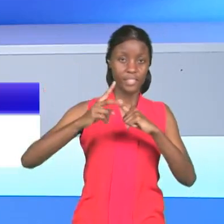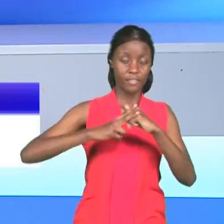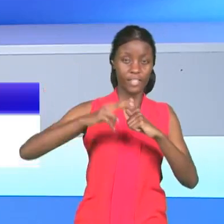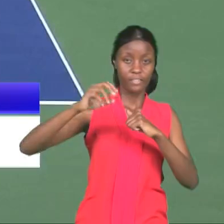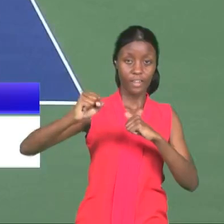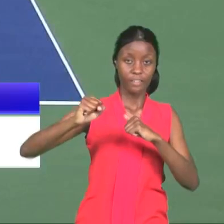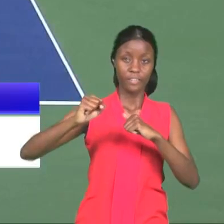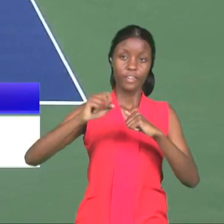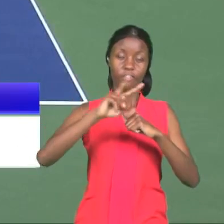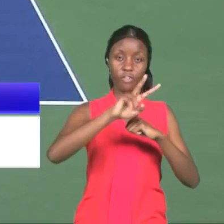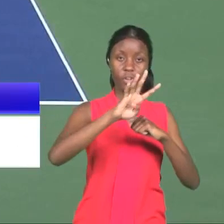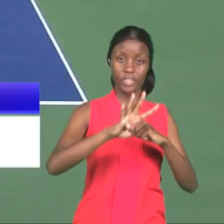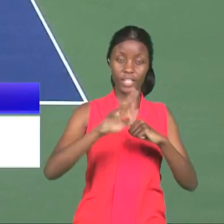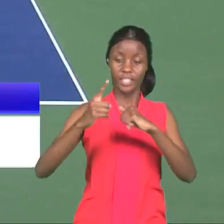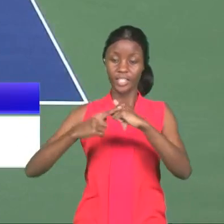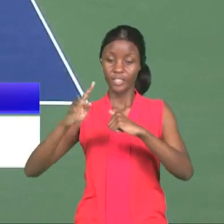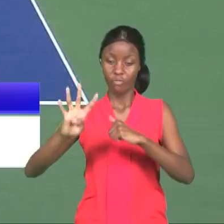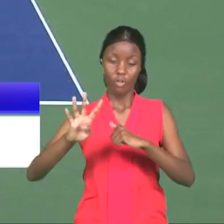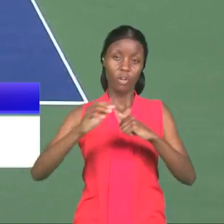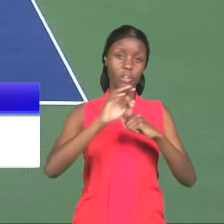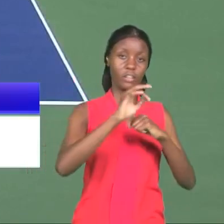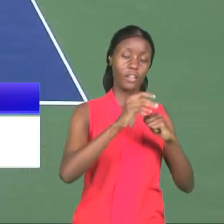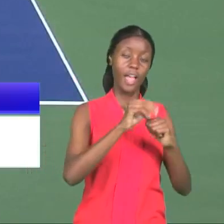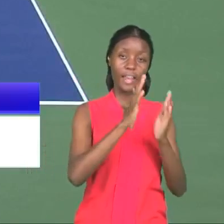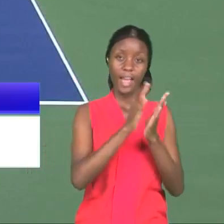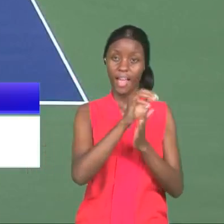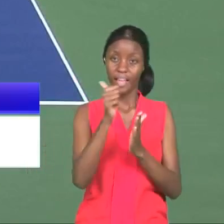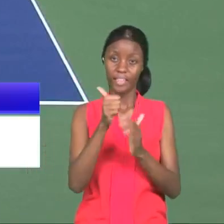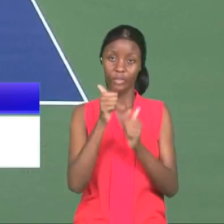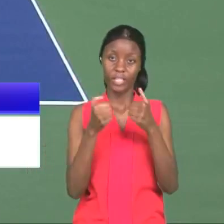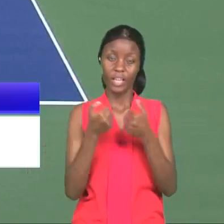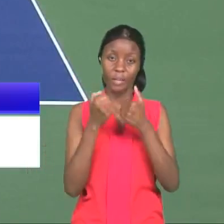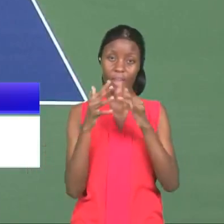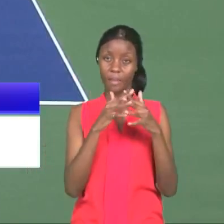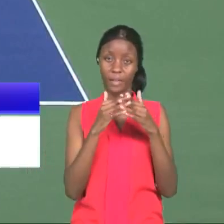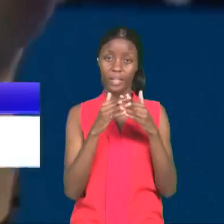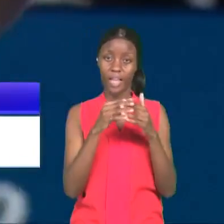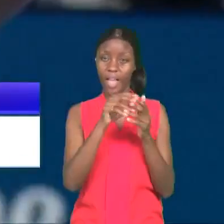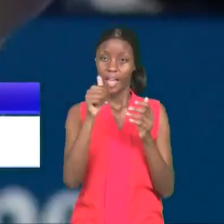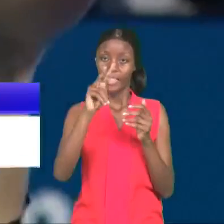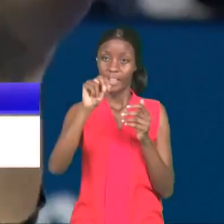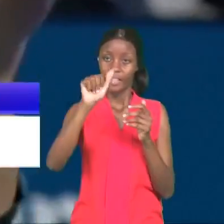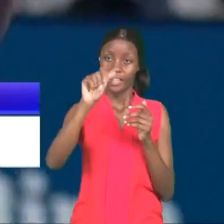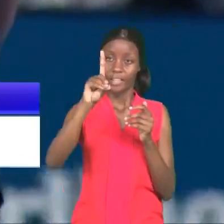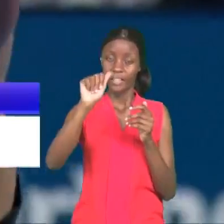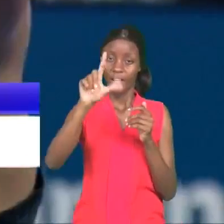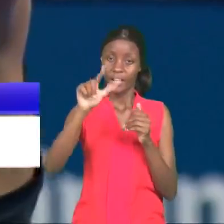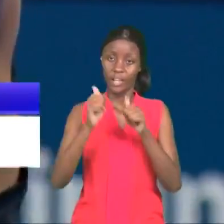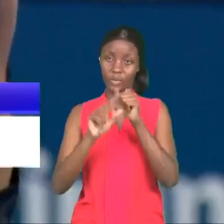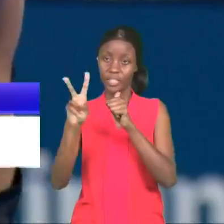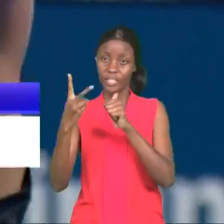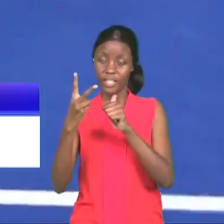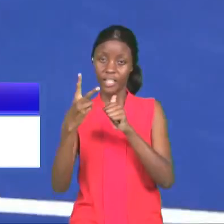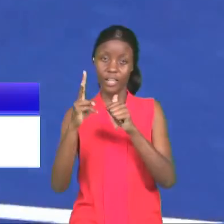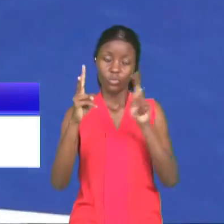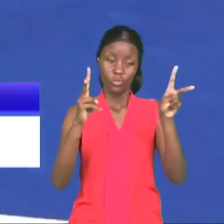5-7, 4-6, 6-4 against the 5th seed in New York. Nadal, seeded second, was cruising at 2 sets and